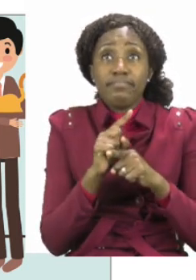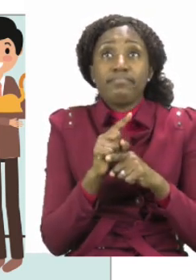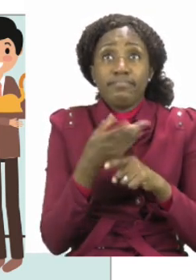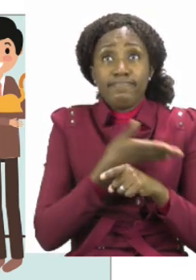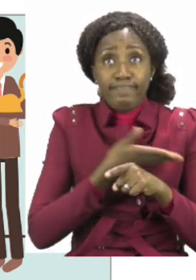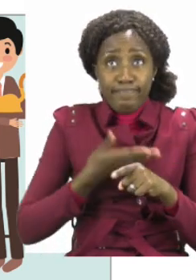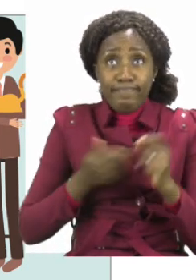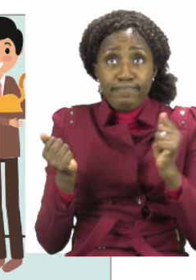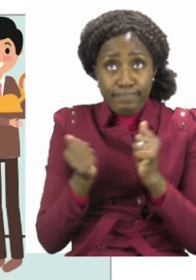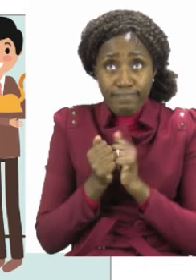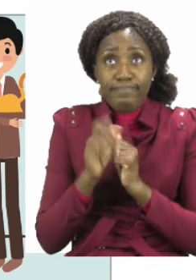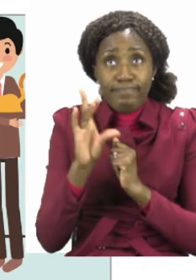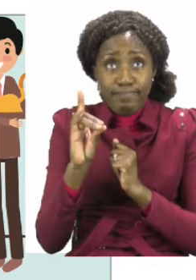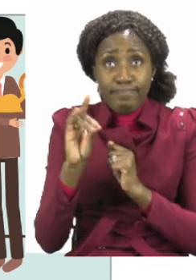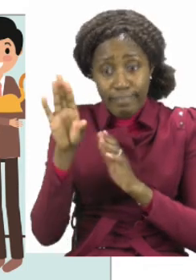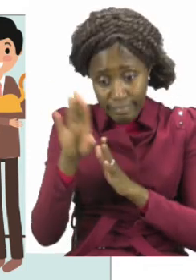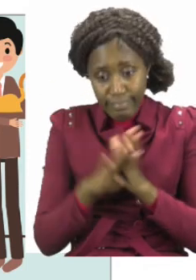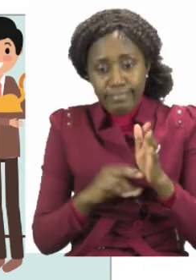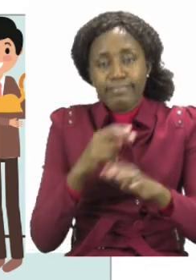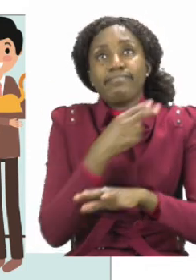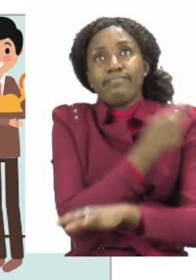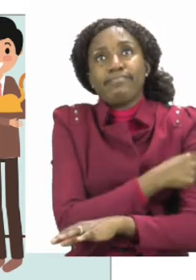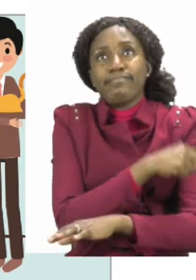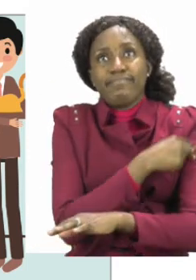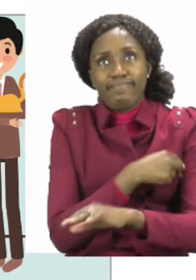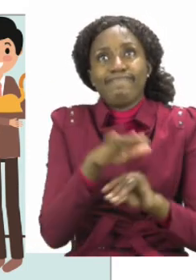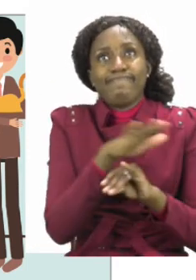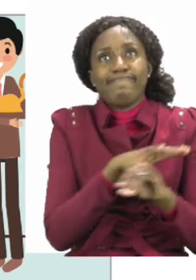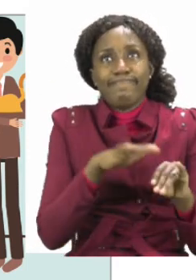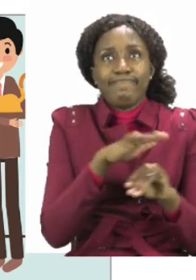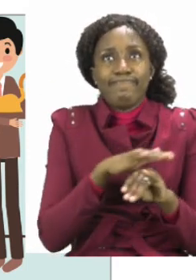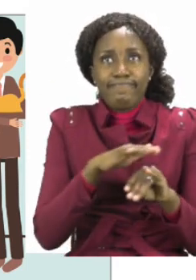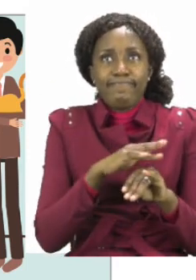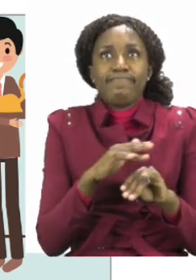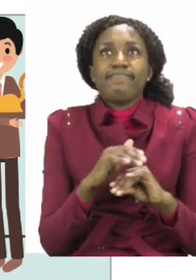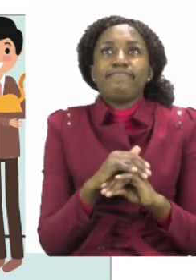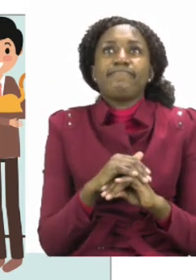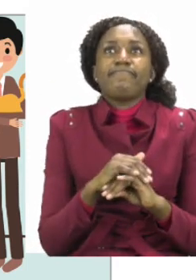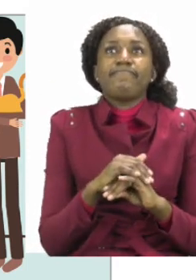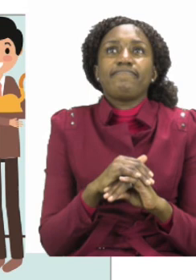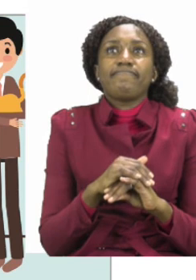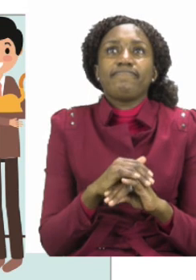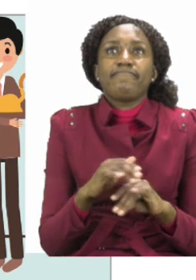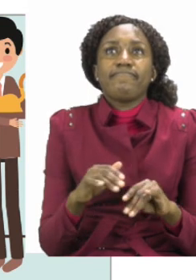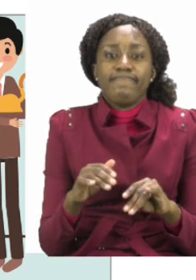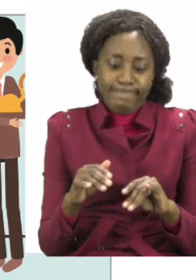like the dog and the owner arriving at the